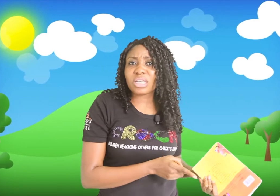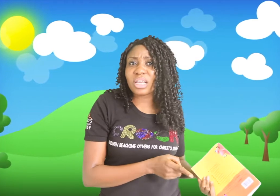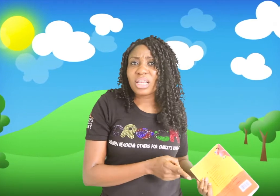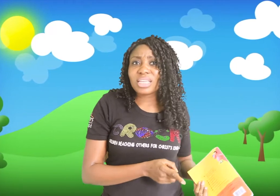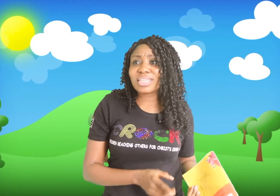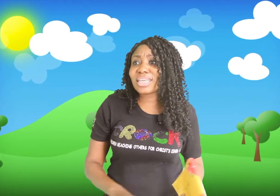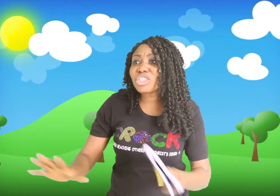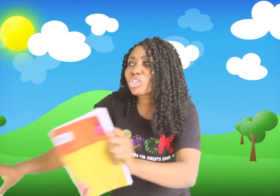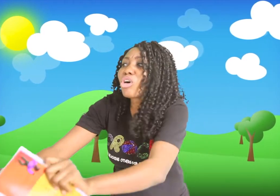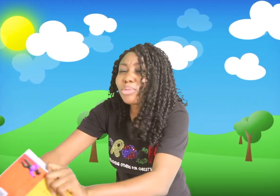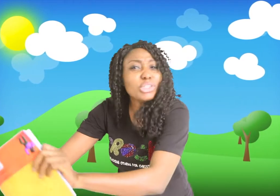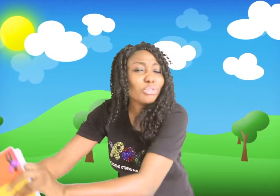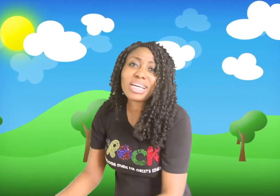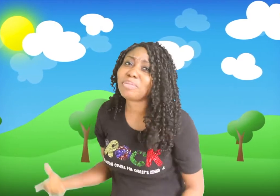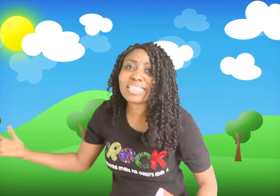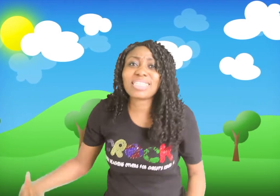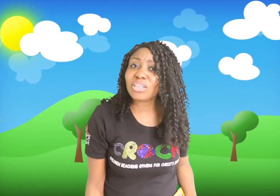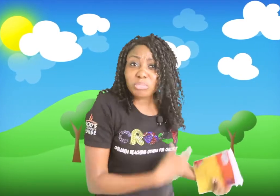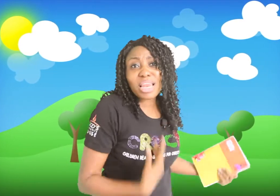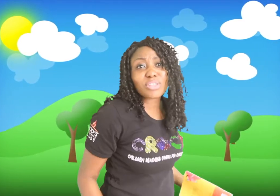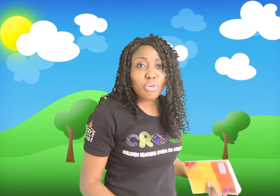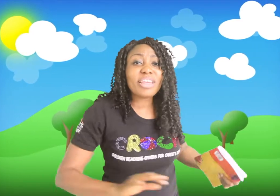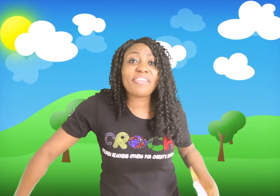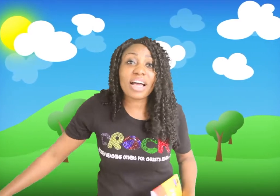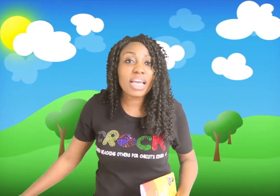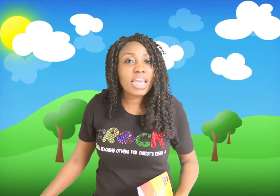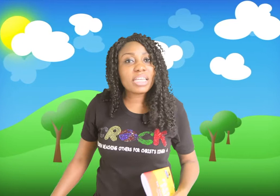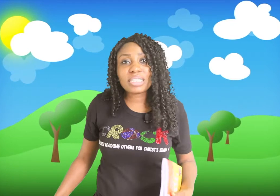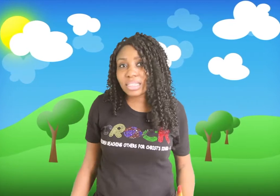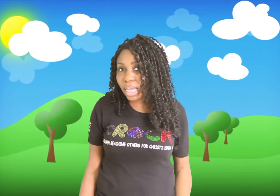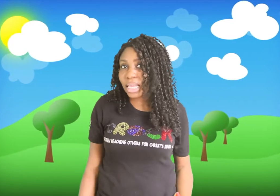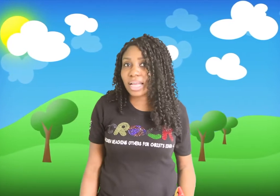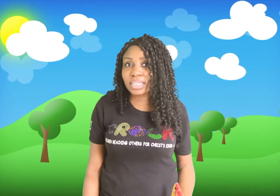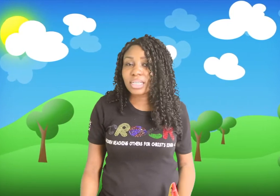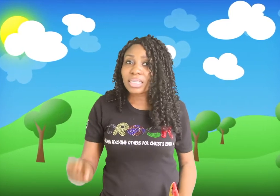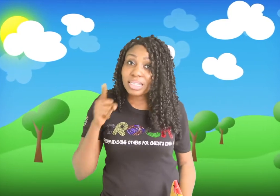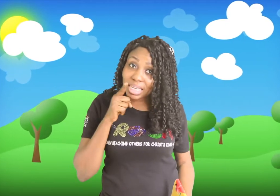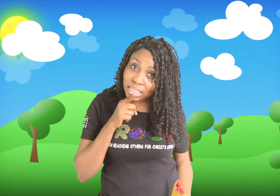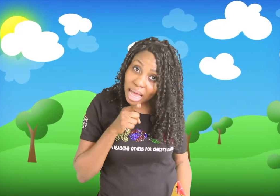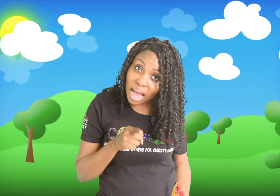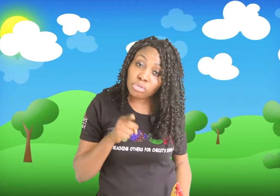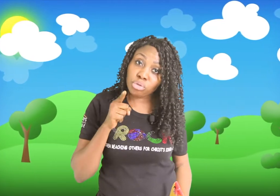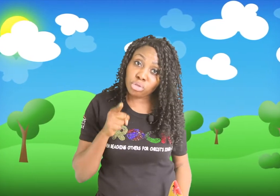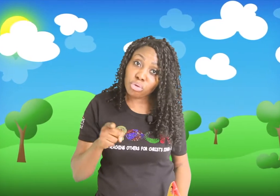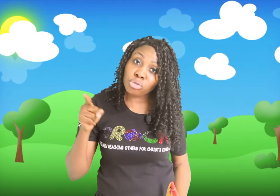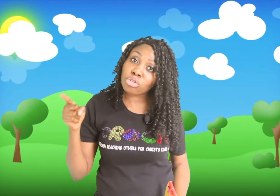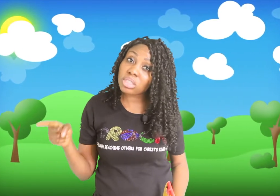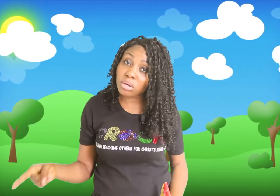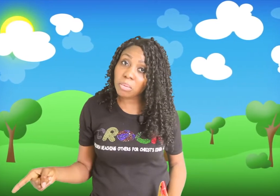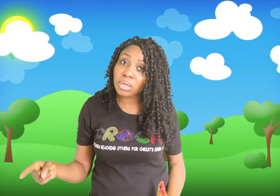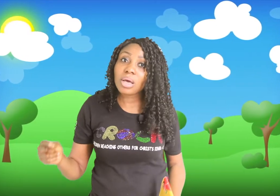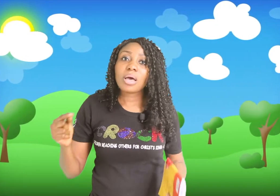his daughter. Did he say, Jesus, stop, don't do that. Please attend to me. Let's go, leave her. He didn't say that. That's how you show